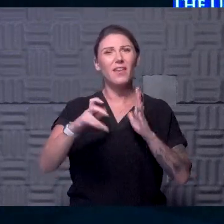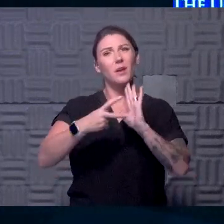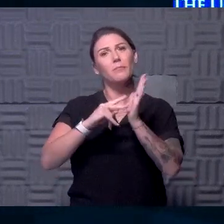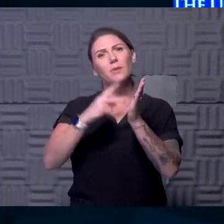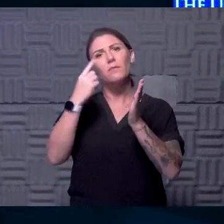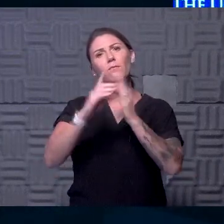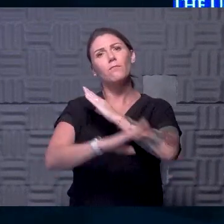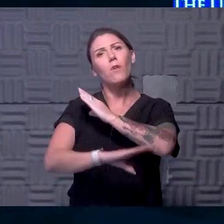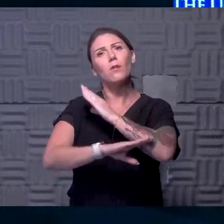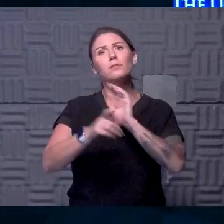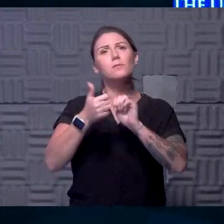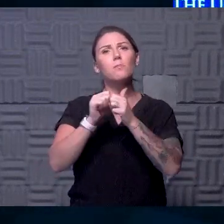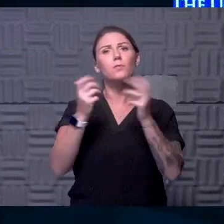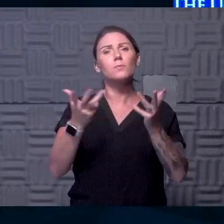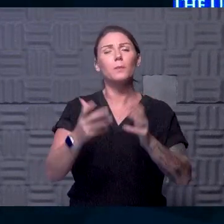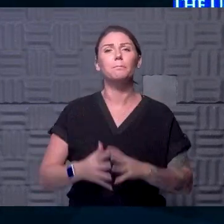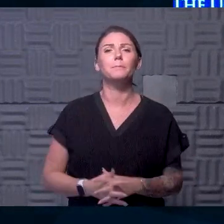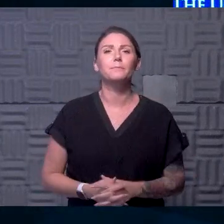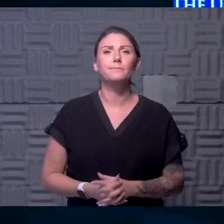for fall sports?